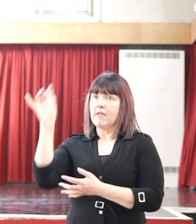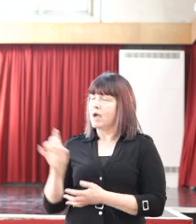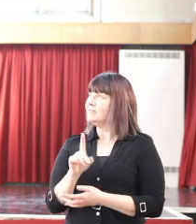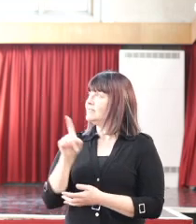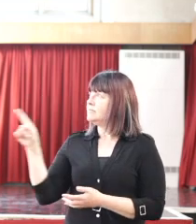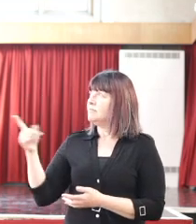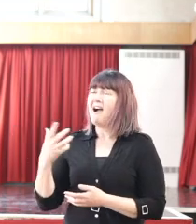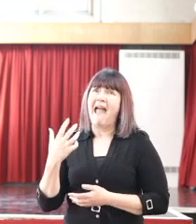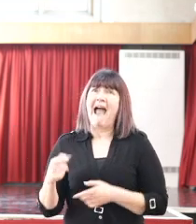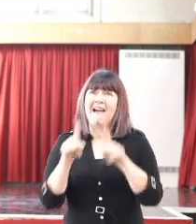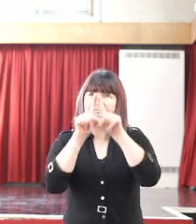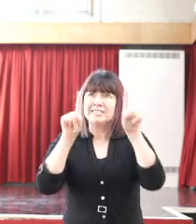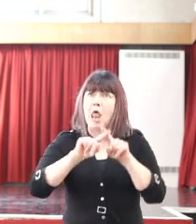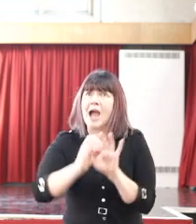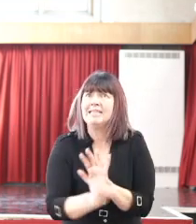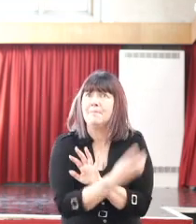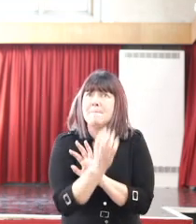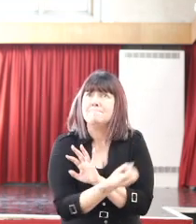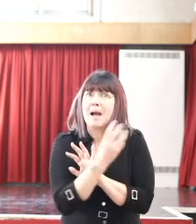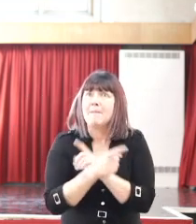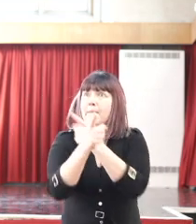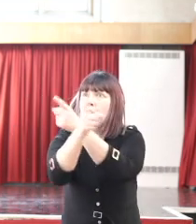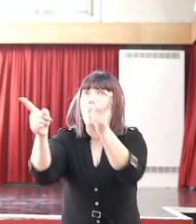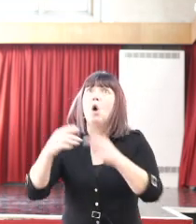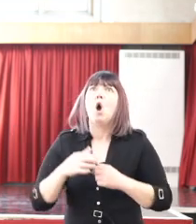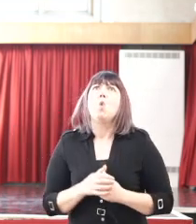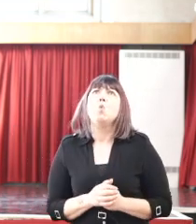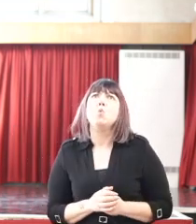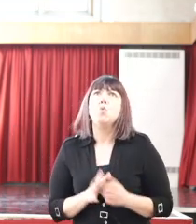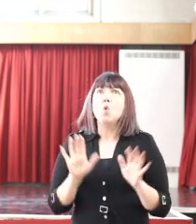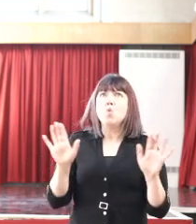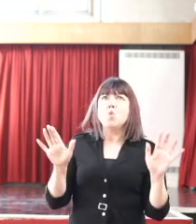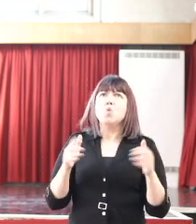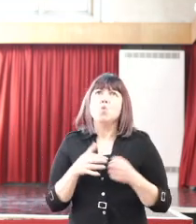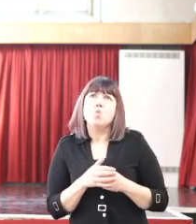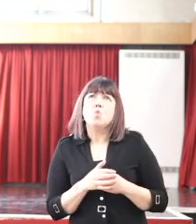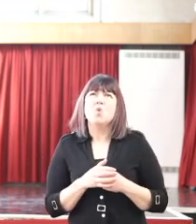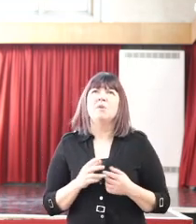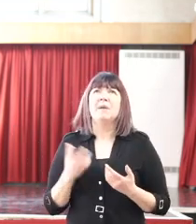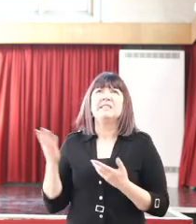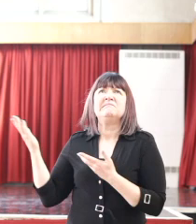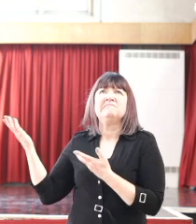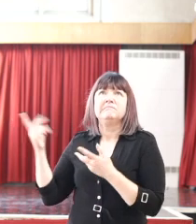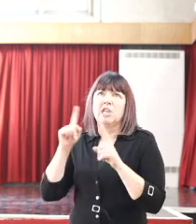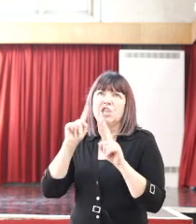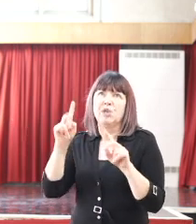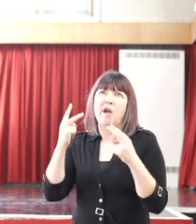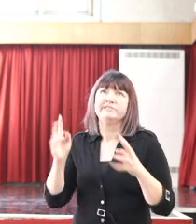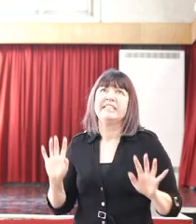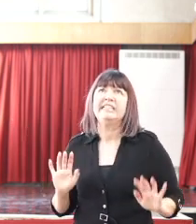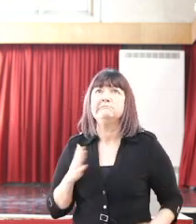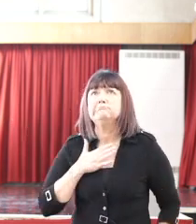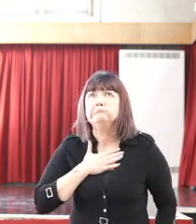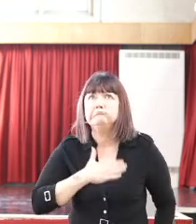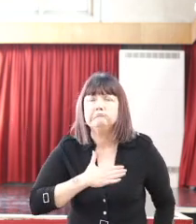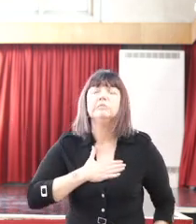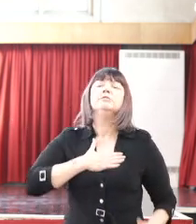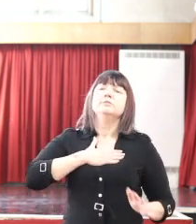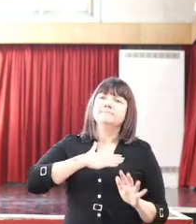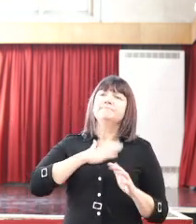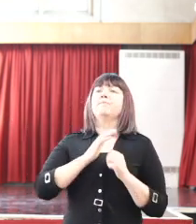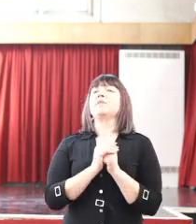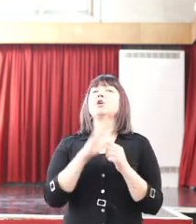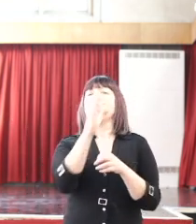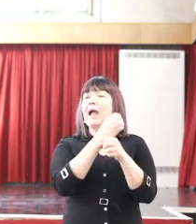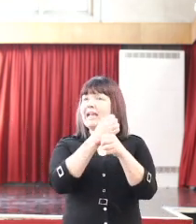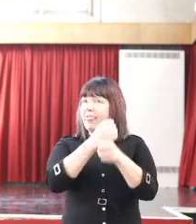slides which you would have been able to go, oh, that's really interesting, that looks really exciting. You can't see them. So it's a cathedral with